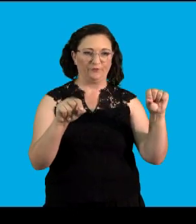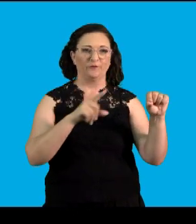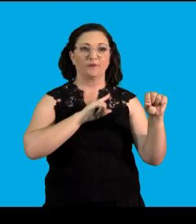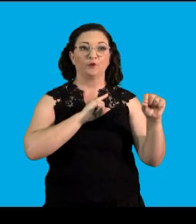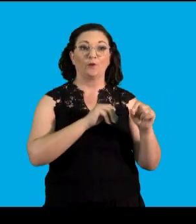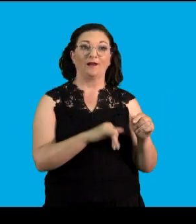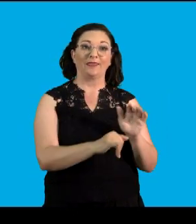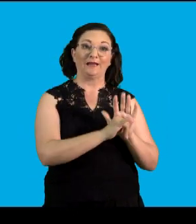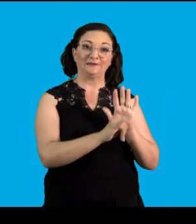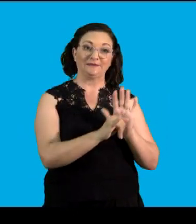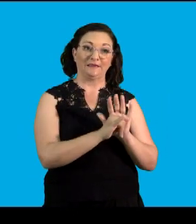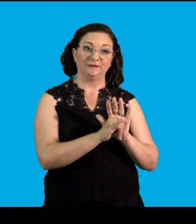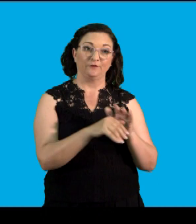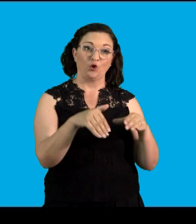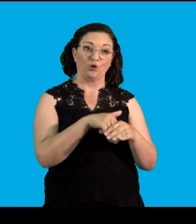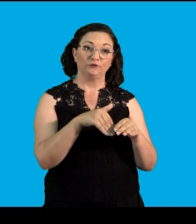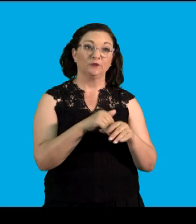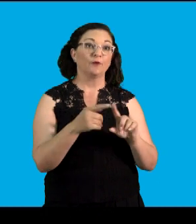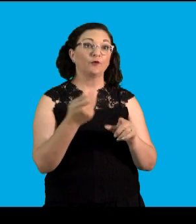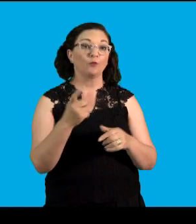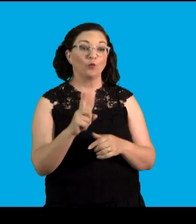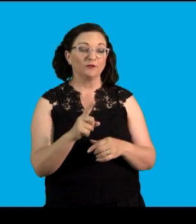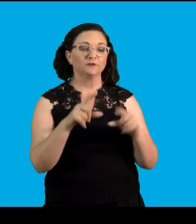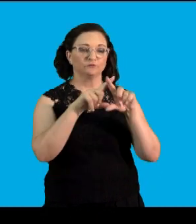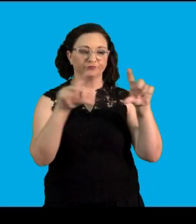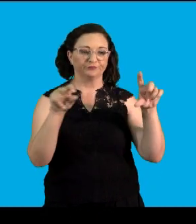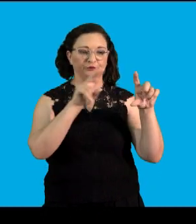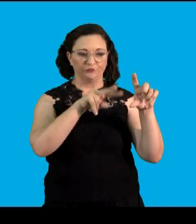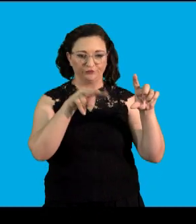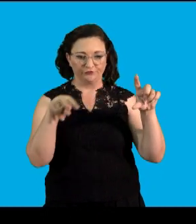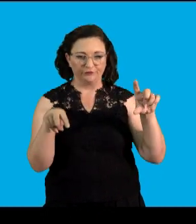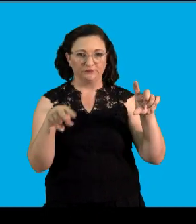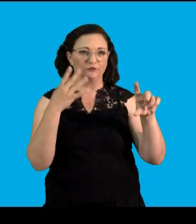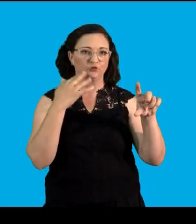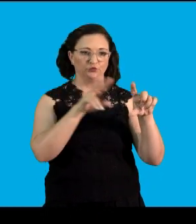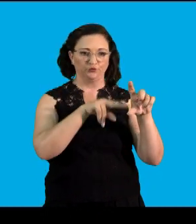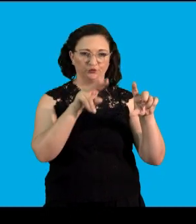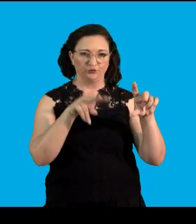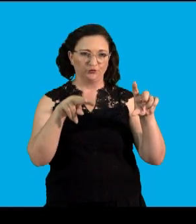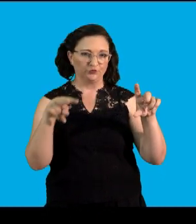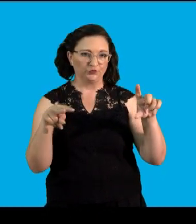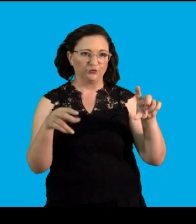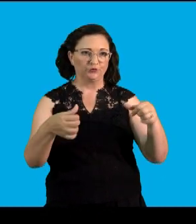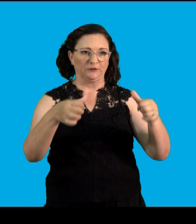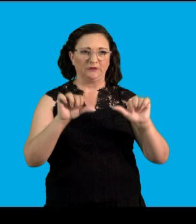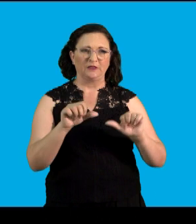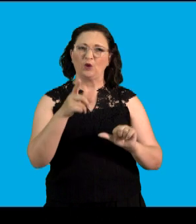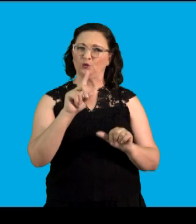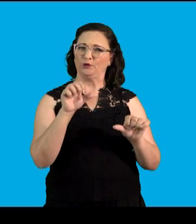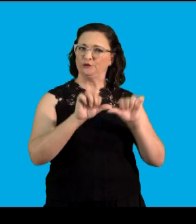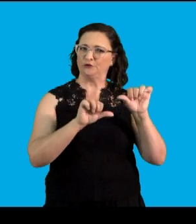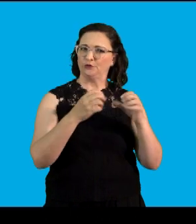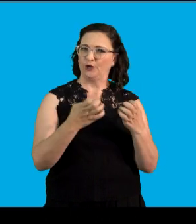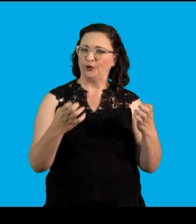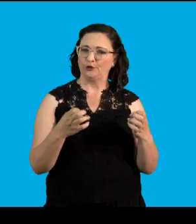to identify the concept from where? From this scenario. After reading this, which socioeconomic issue do you think